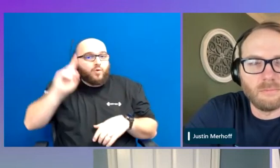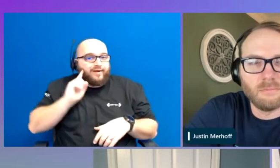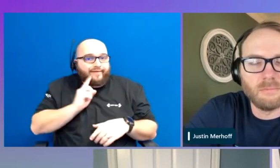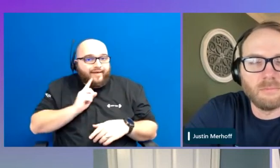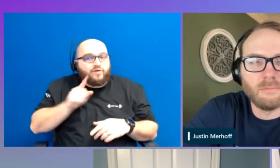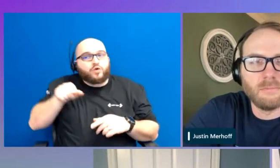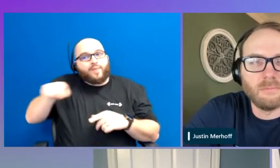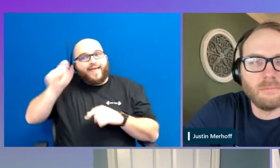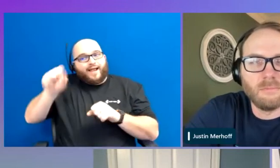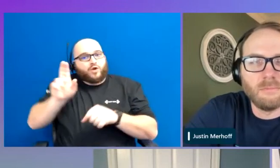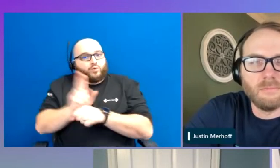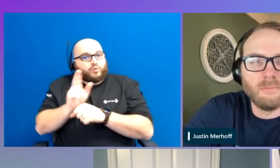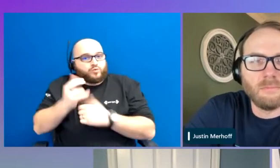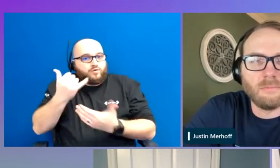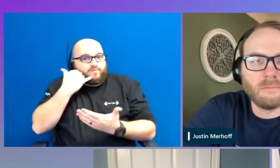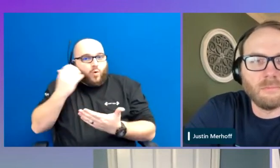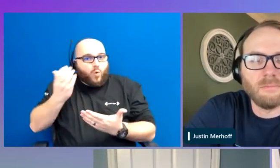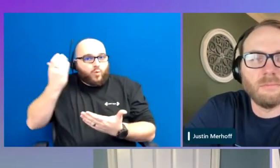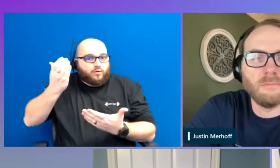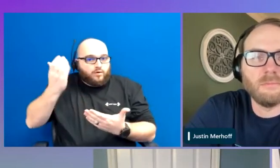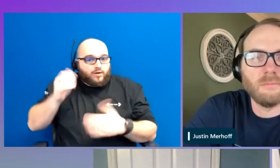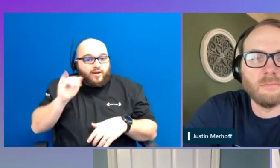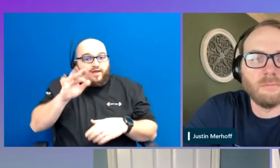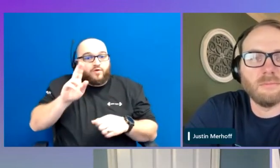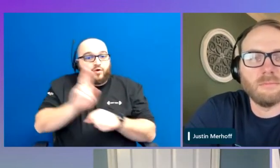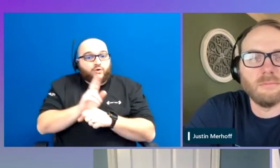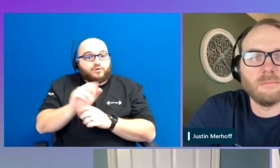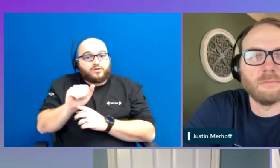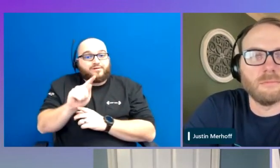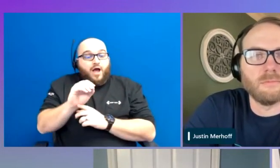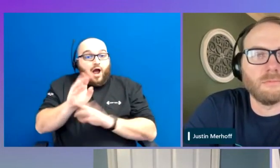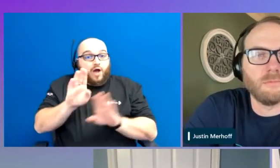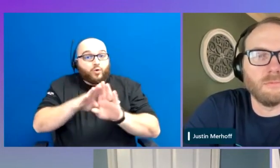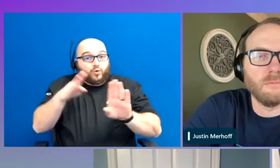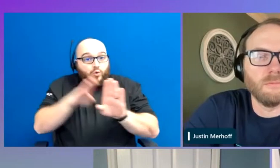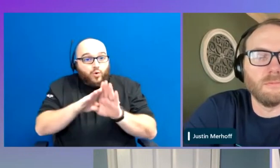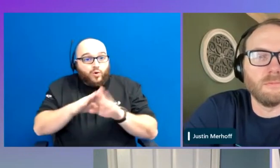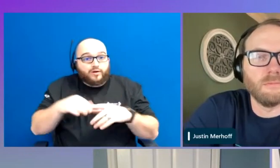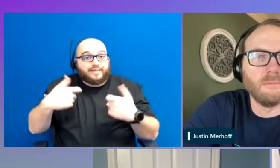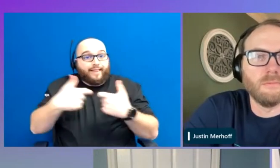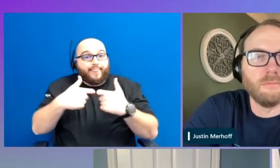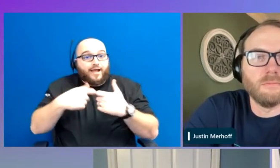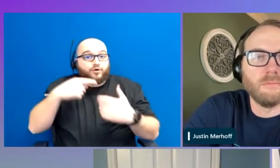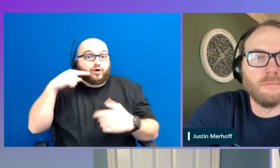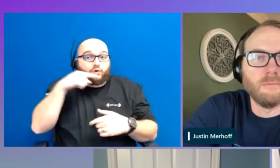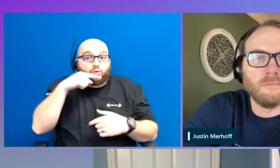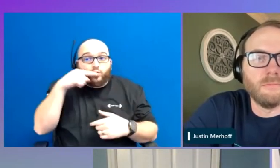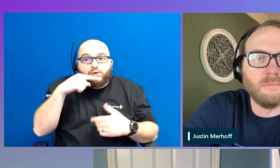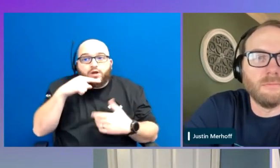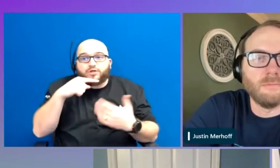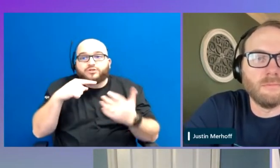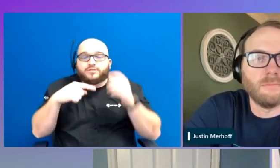telephone. And if you use automatic doors, electric toothbrushes, word